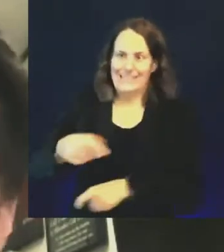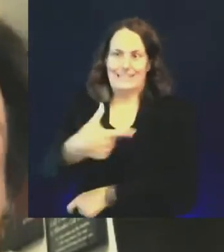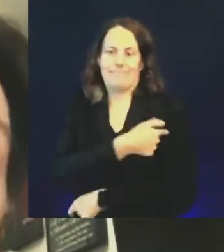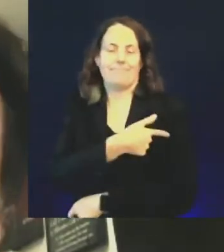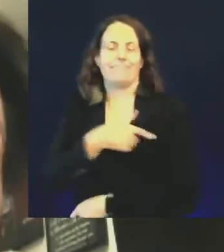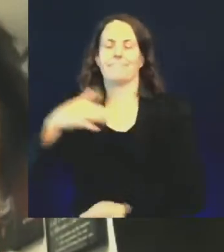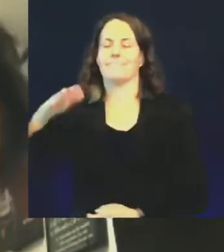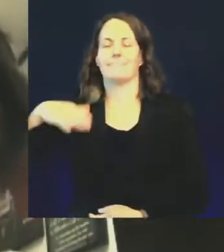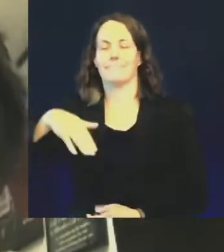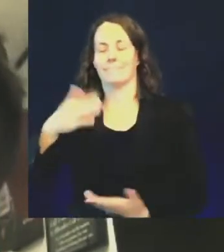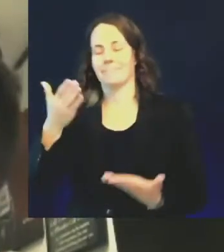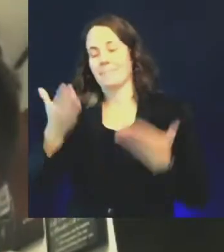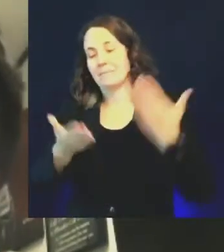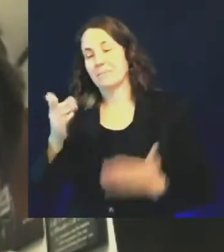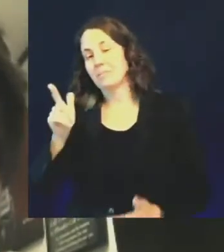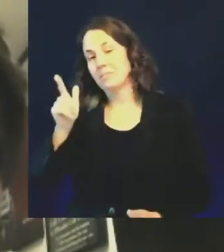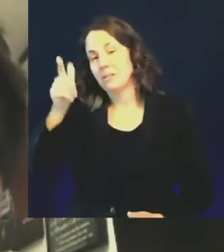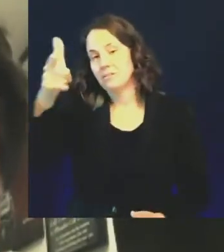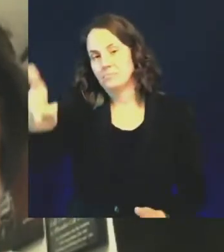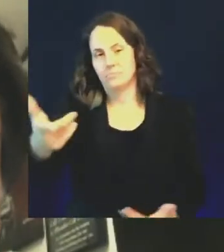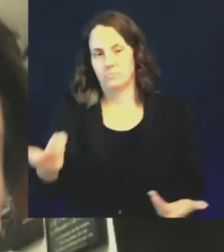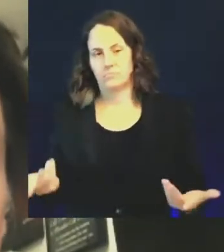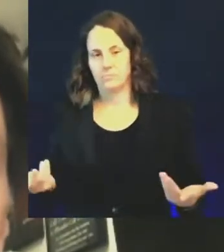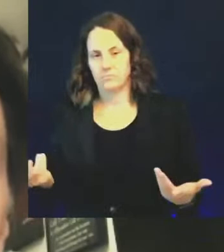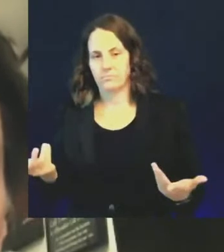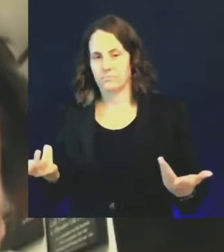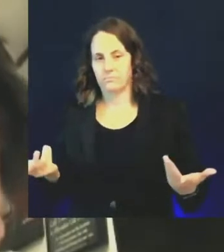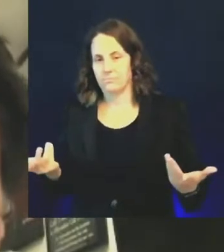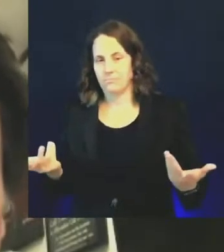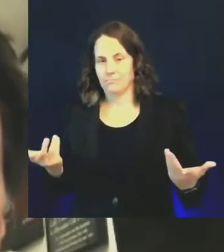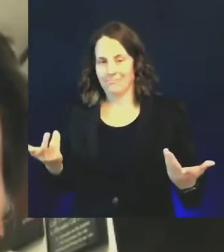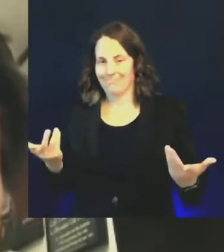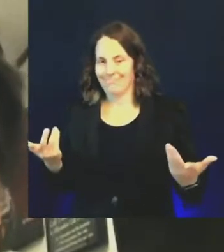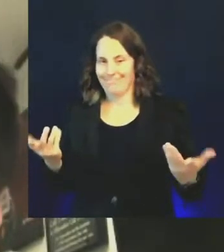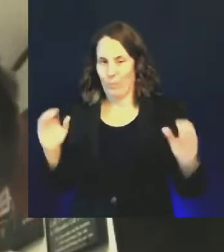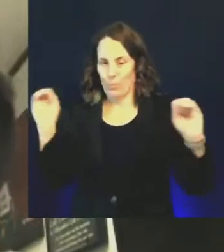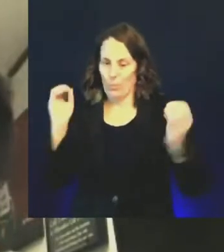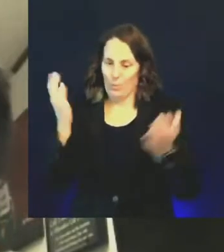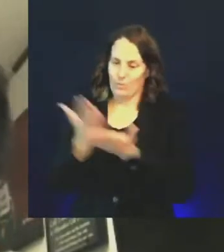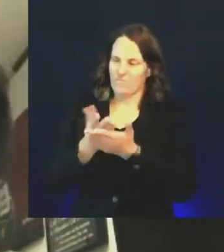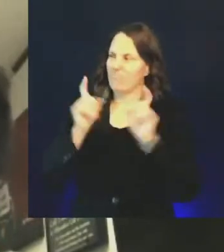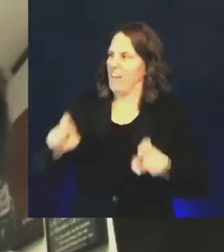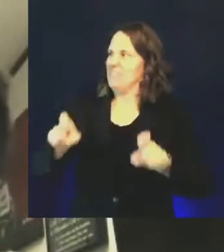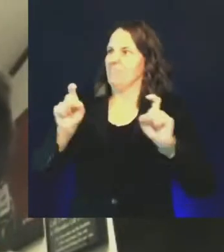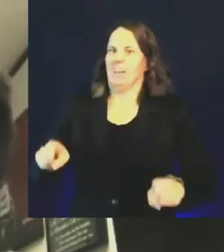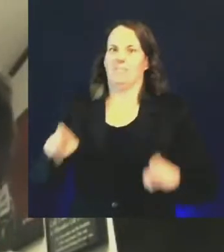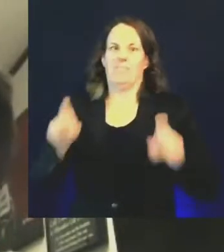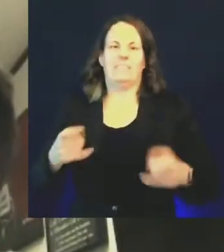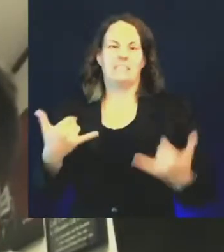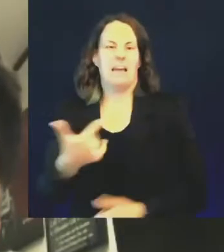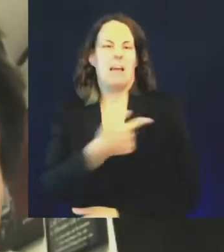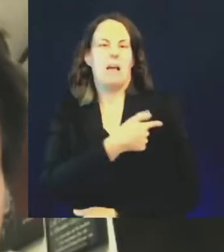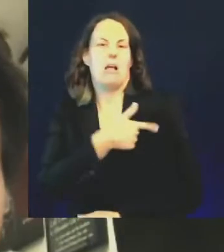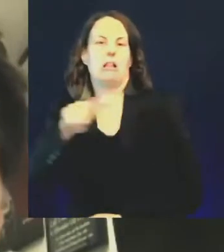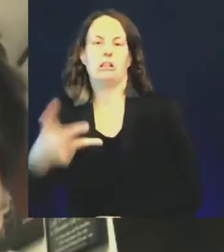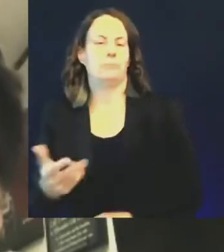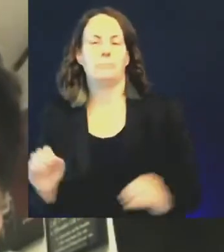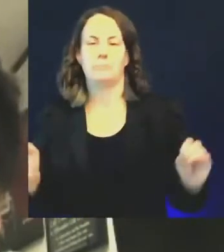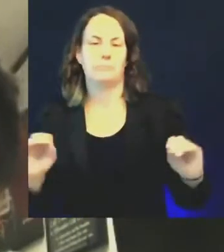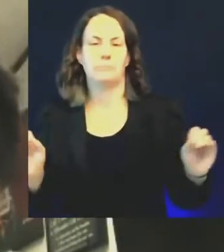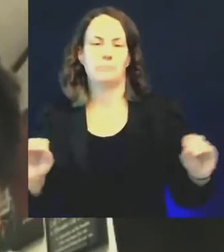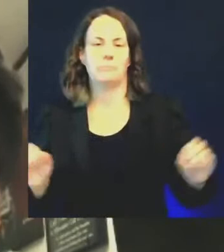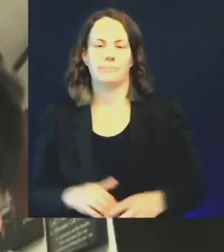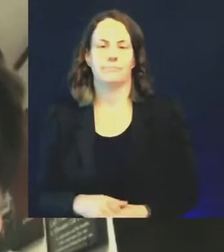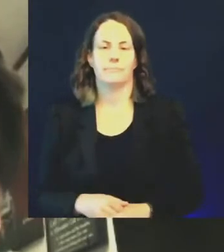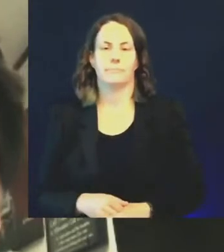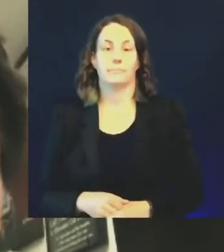had. And we don't have any evidence that that's the case. So I think it's good news on both sides. The drug makers are